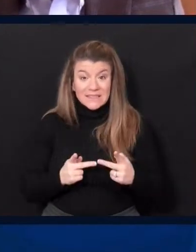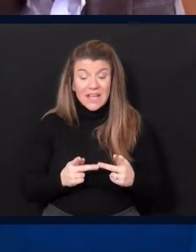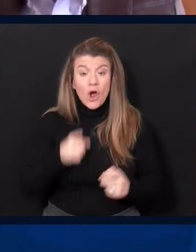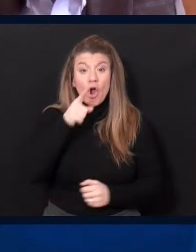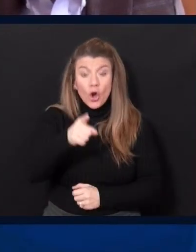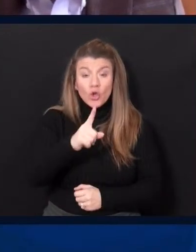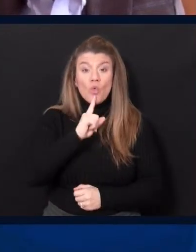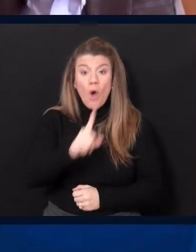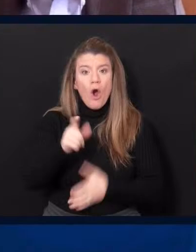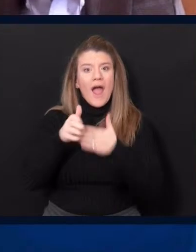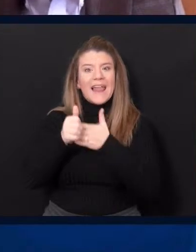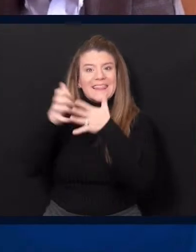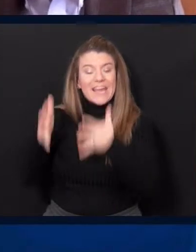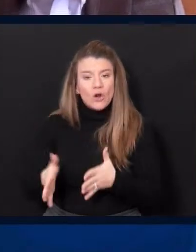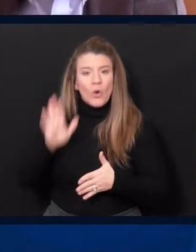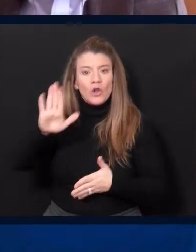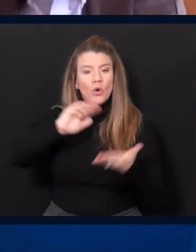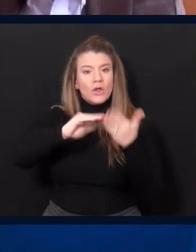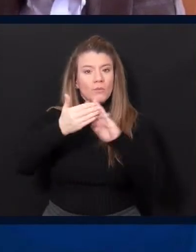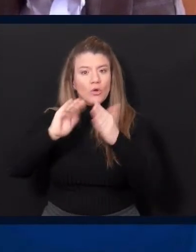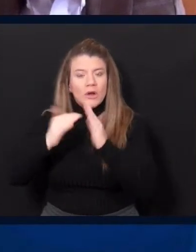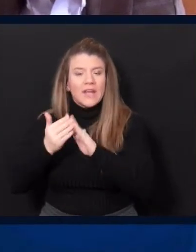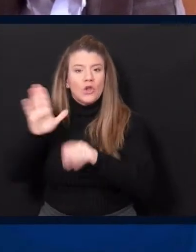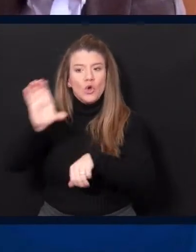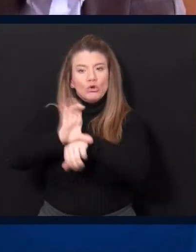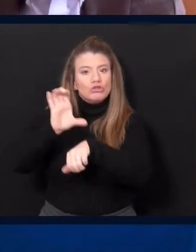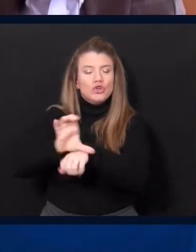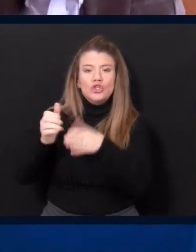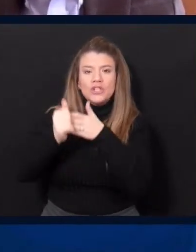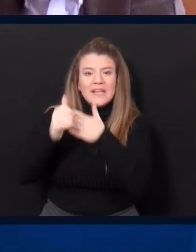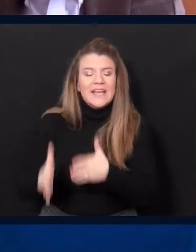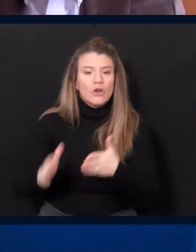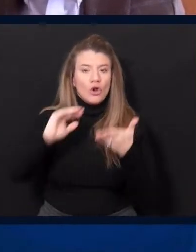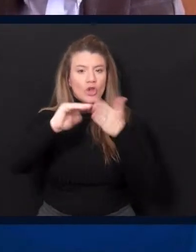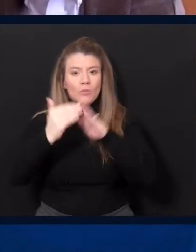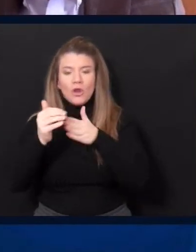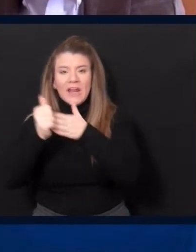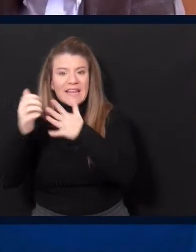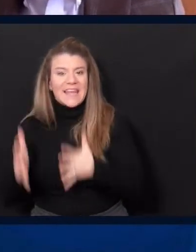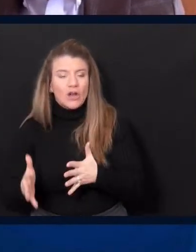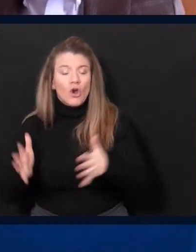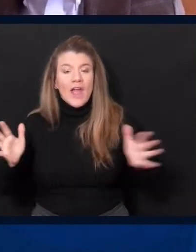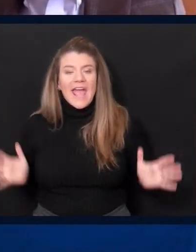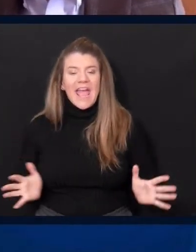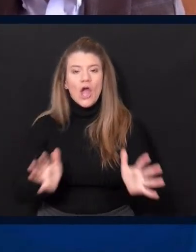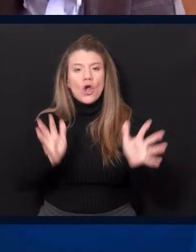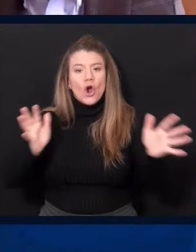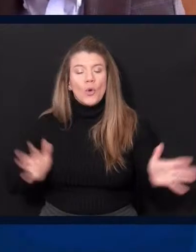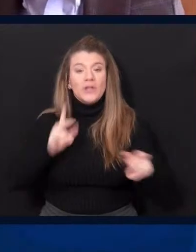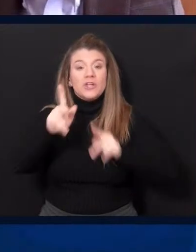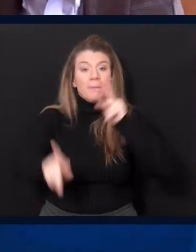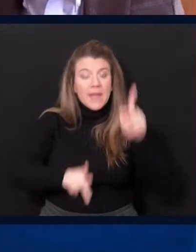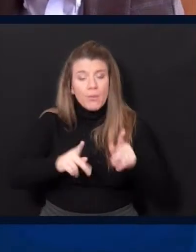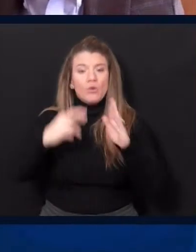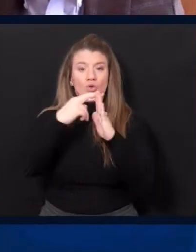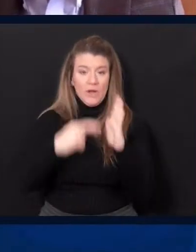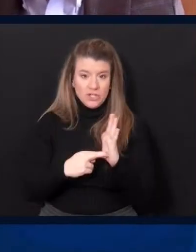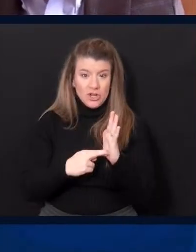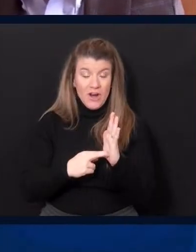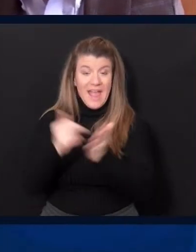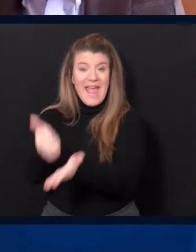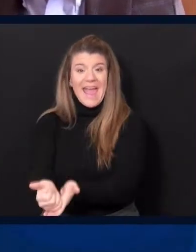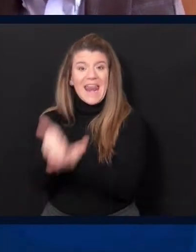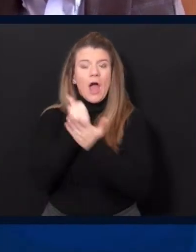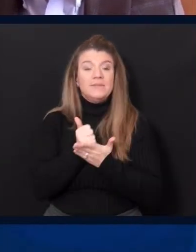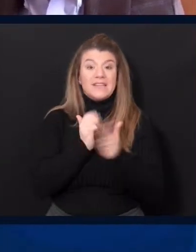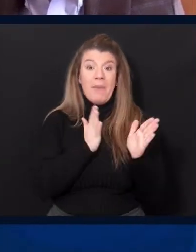a leader in the community, a church leader, a community leader, encourage people to register. It helps us